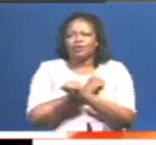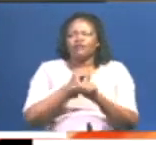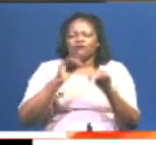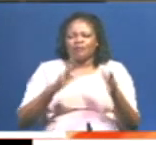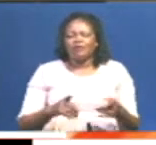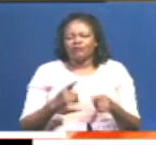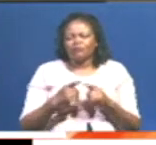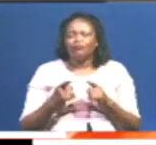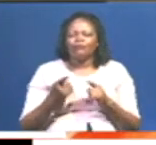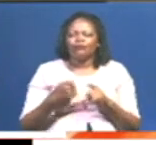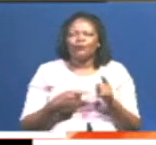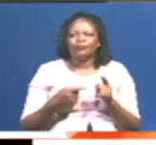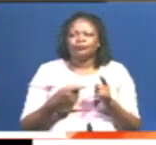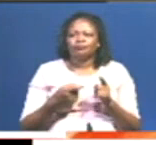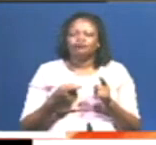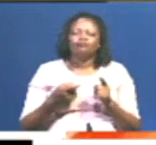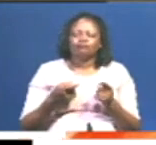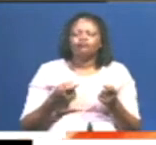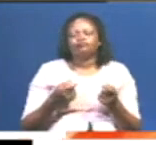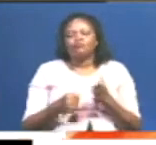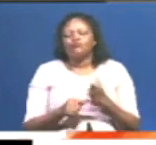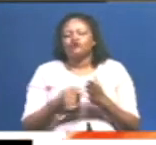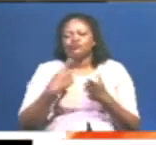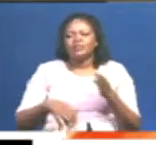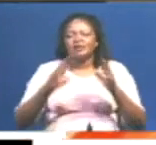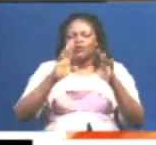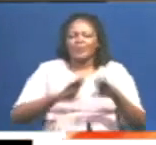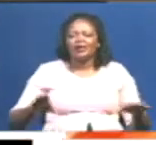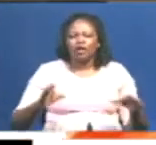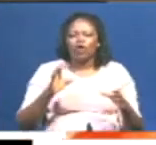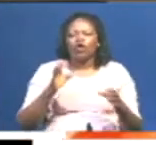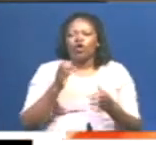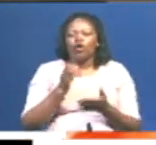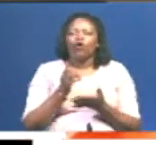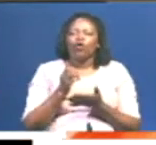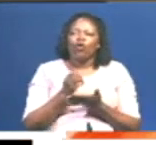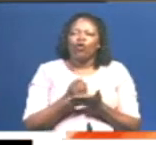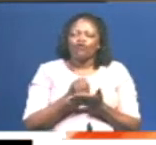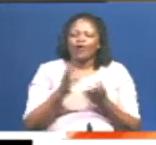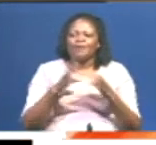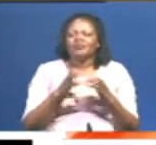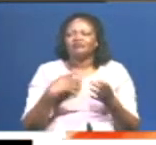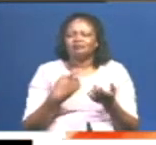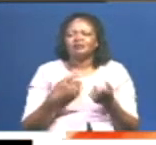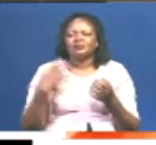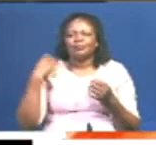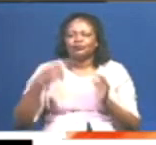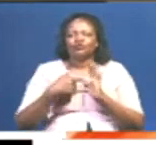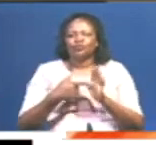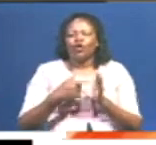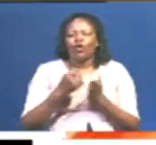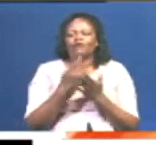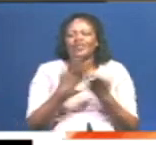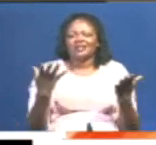prices in the international market. Coffee companies have organized a barista championship to showcase coffee products with